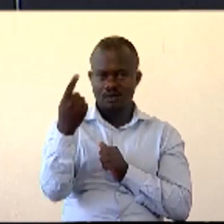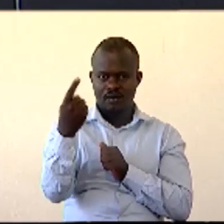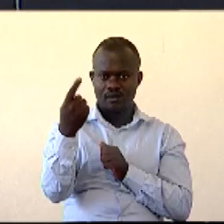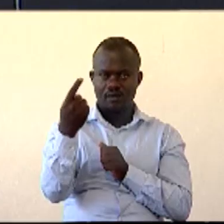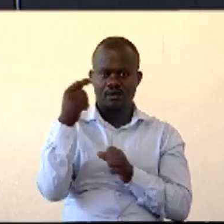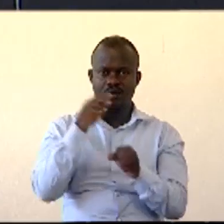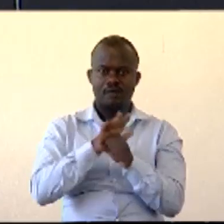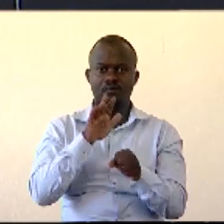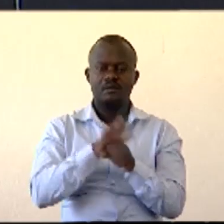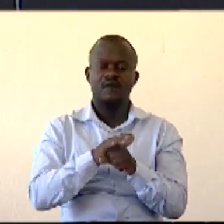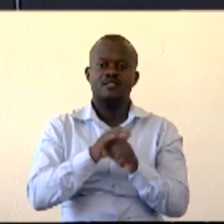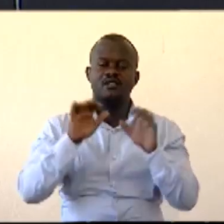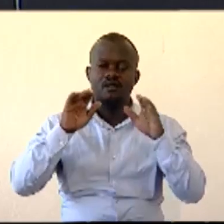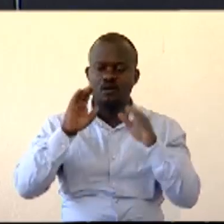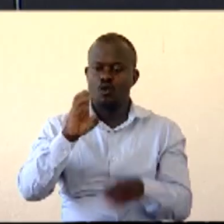naming compounds.